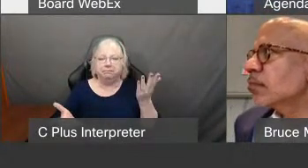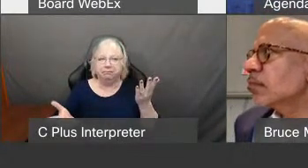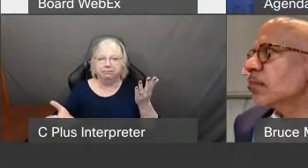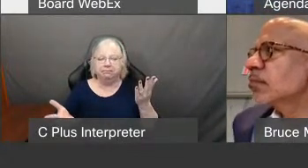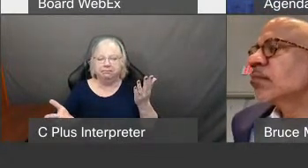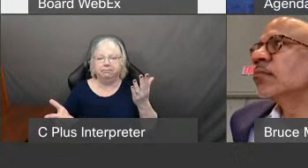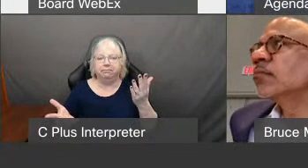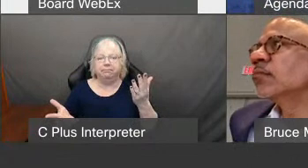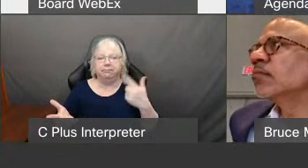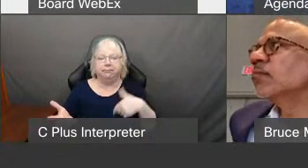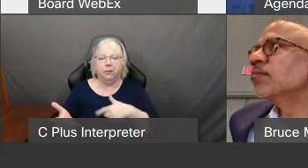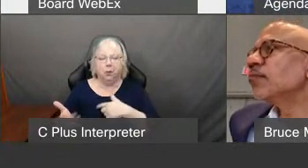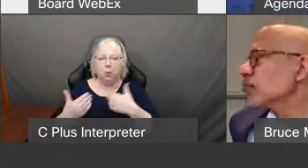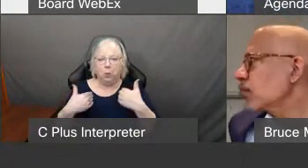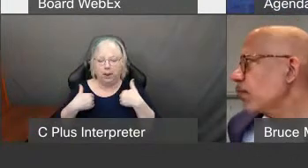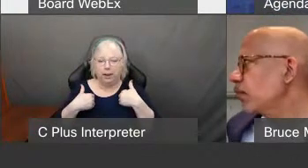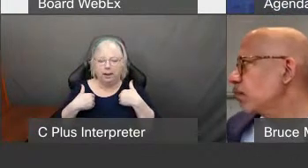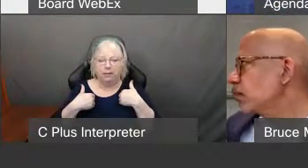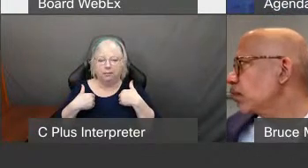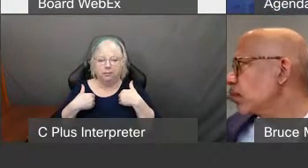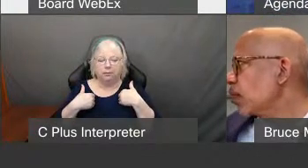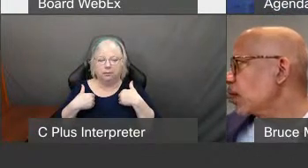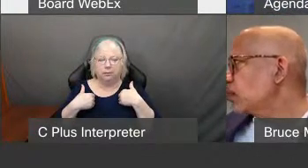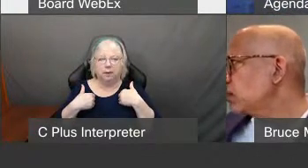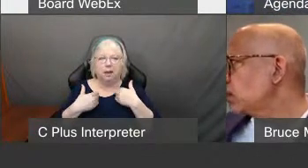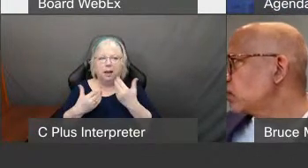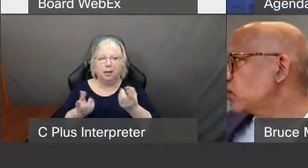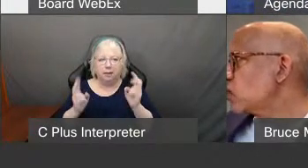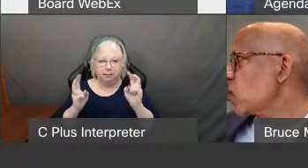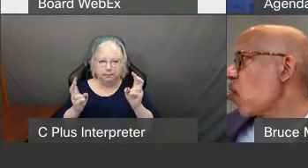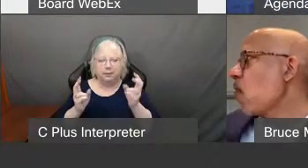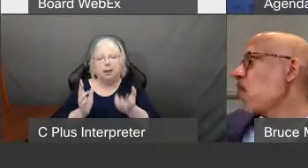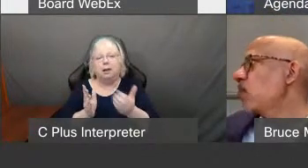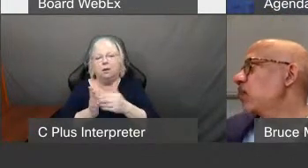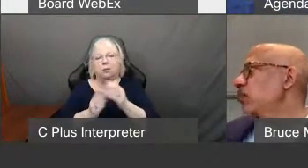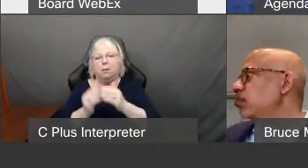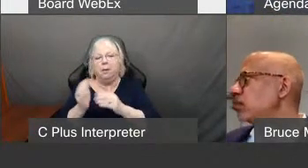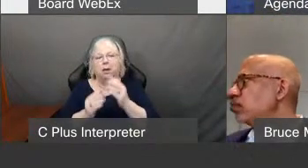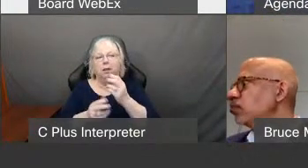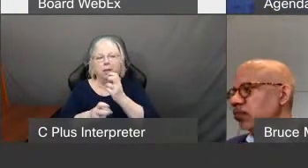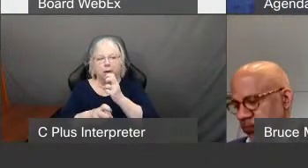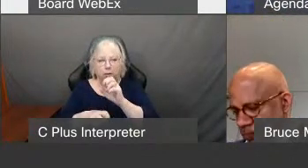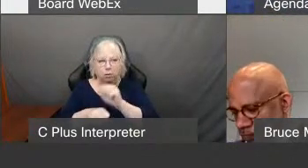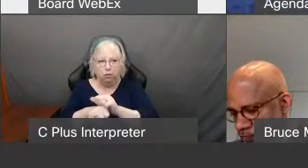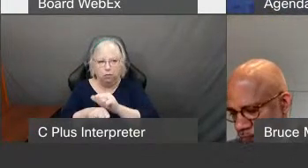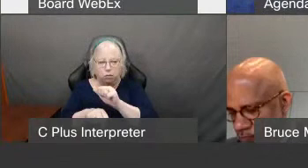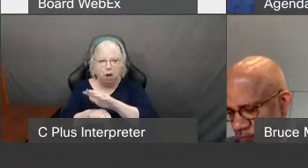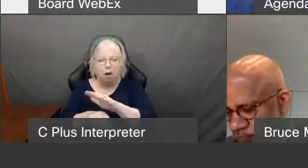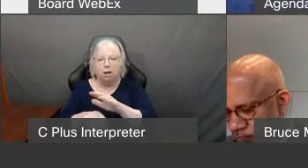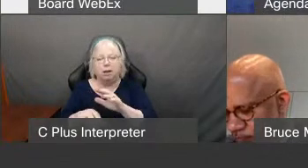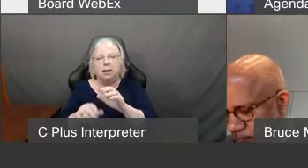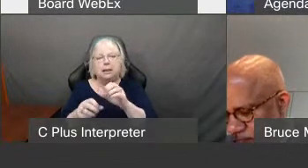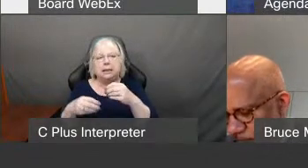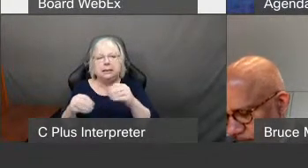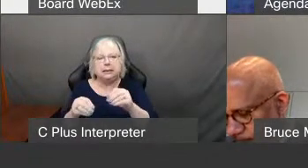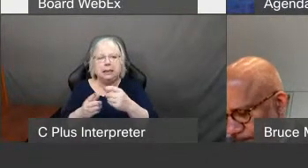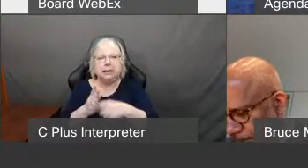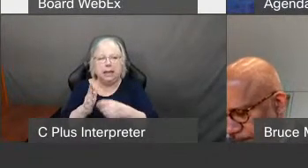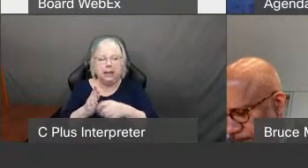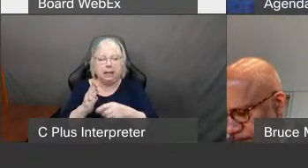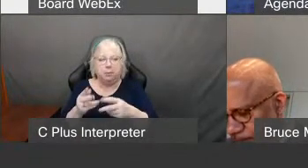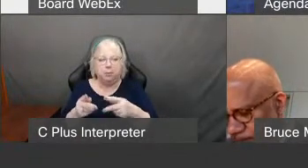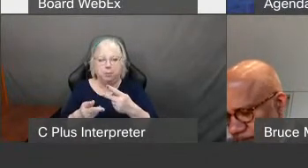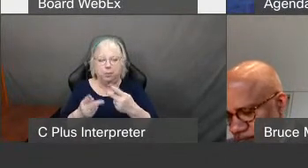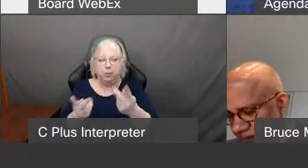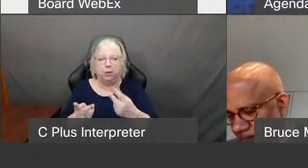we have the Rebuild the Rock sales tax proposal on this particular policy agenda item to continue to discuss that